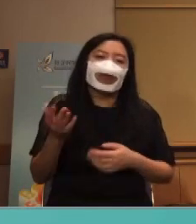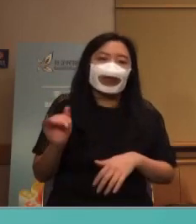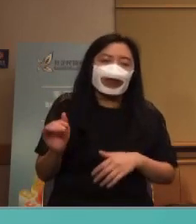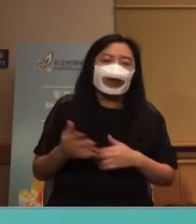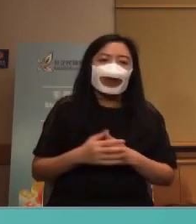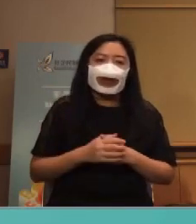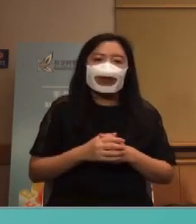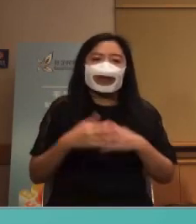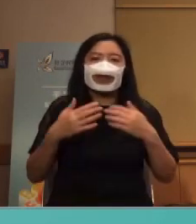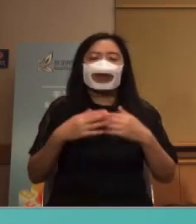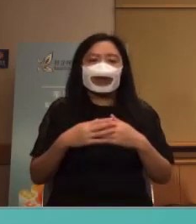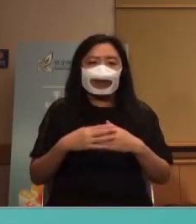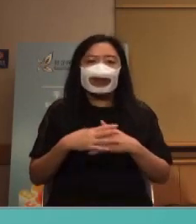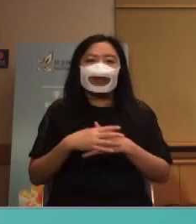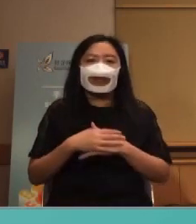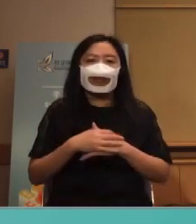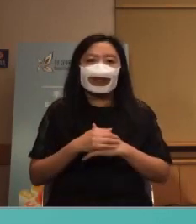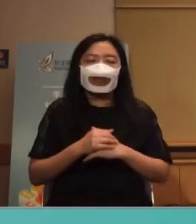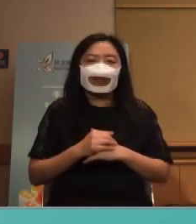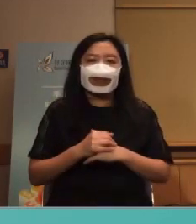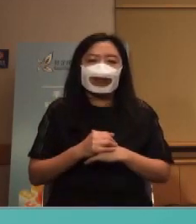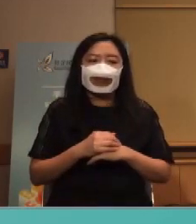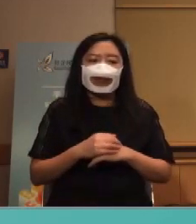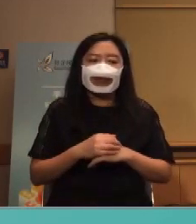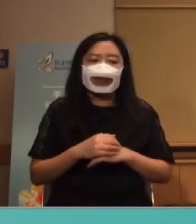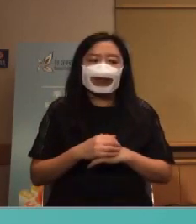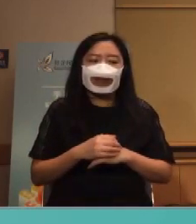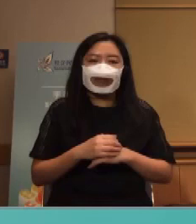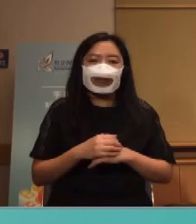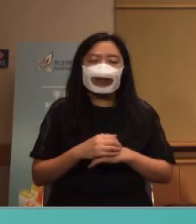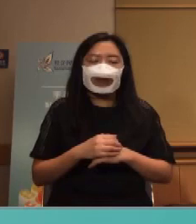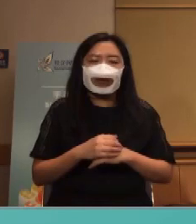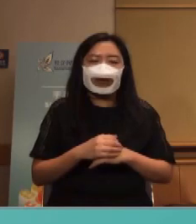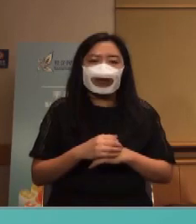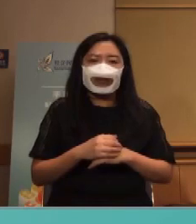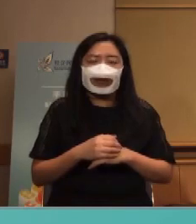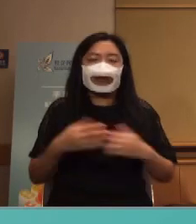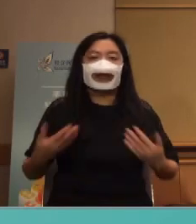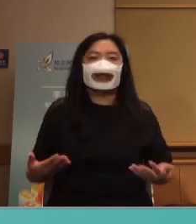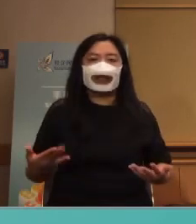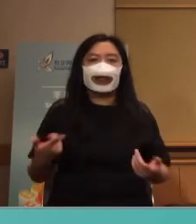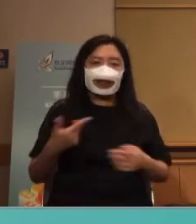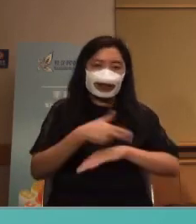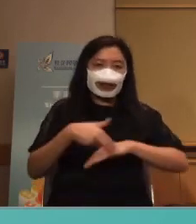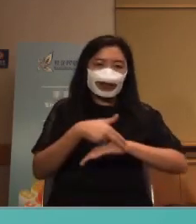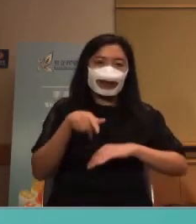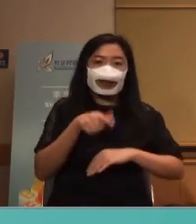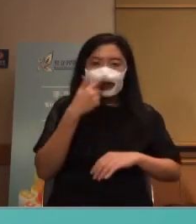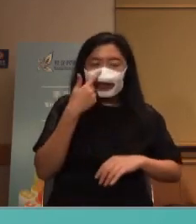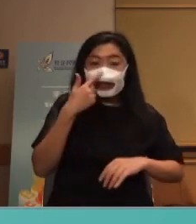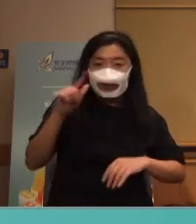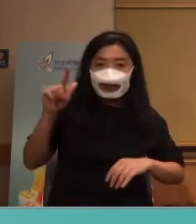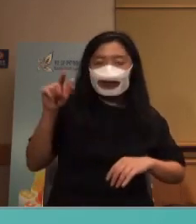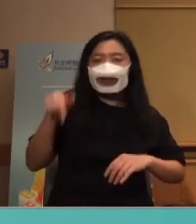And personally, we're working actually with a really exciting kind of new card provider, and we're piloting some offline experiences in Hong Kong,